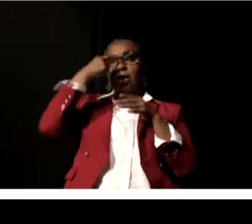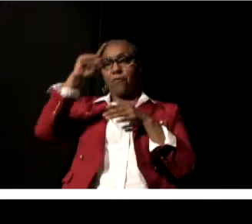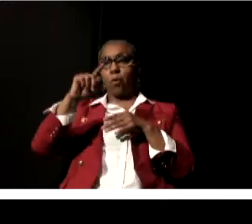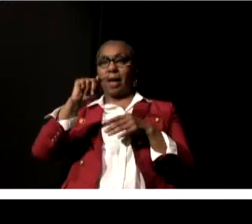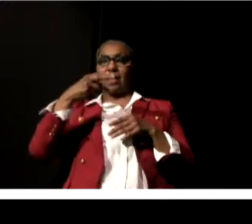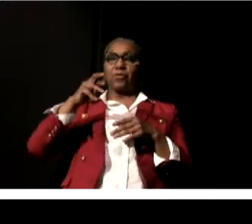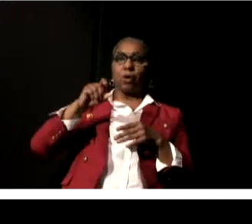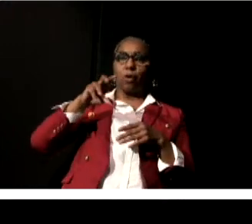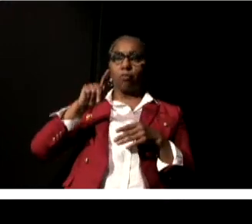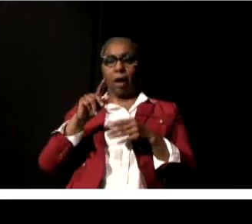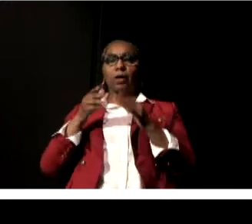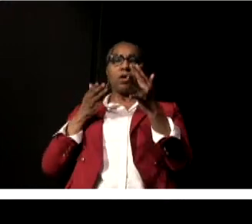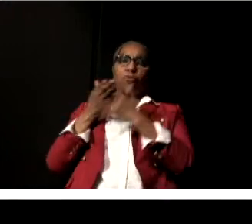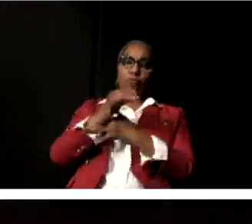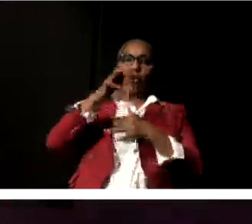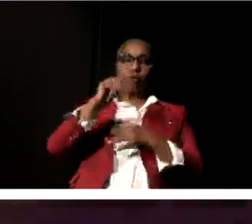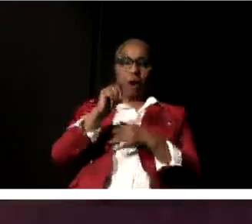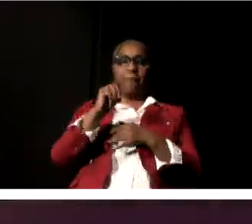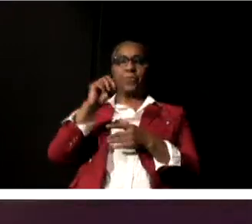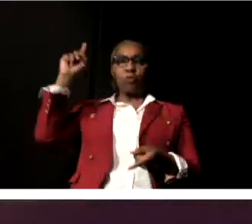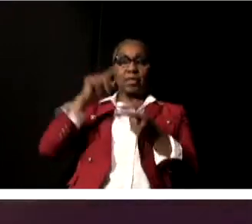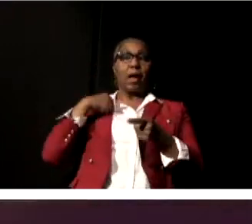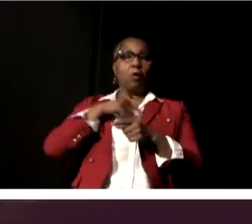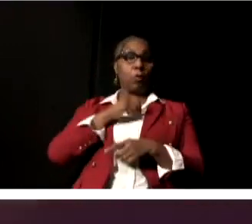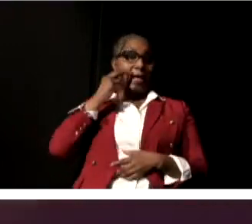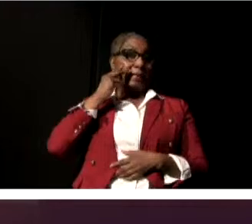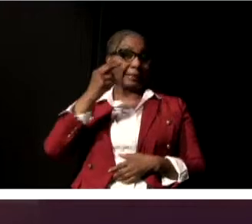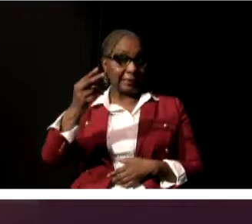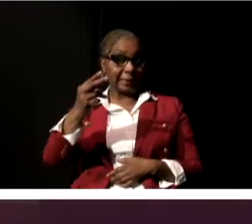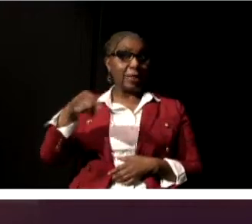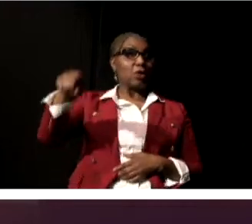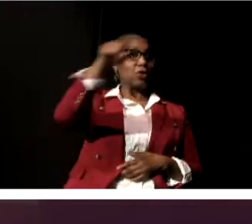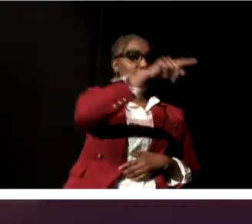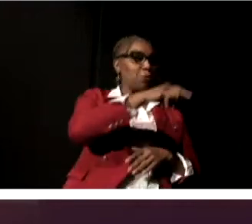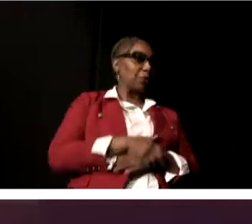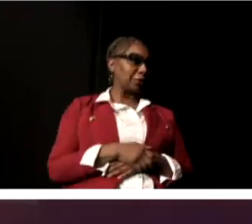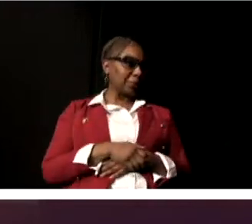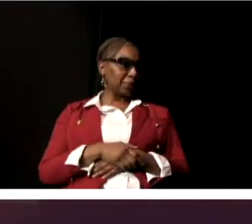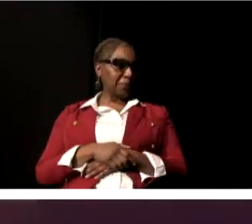Rock through crime reduction. We see you.